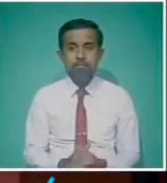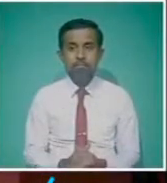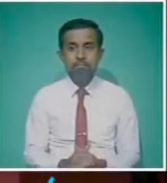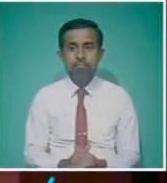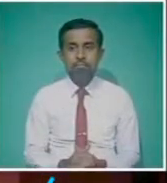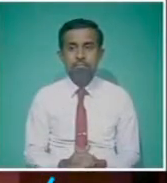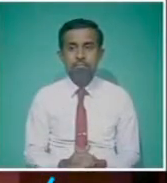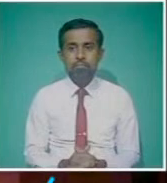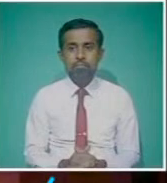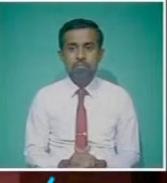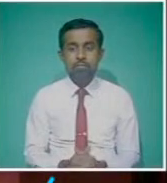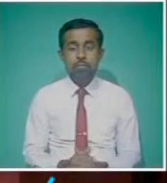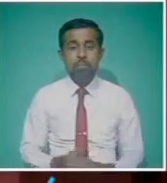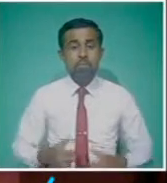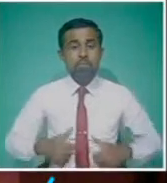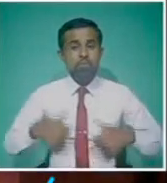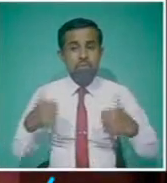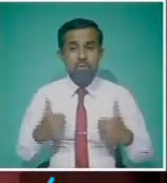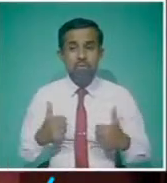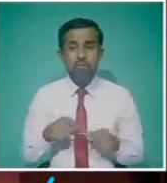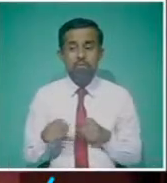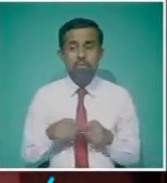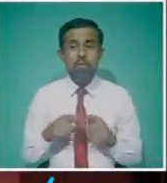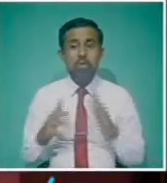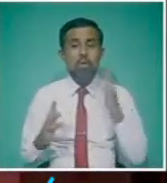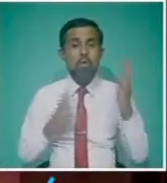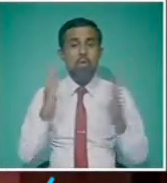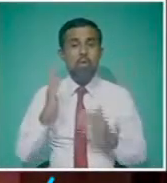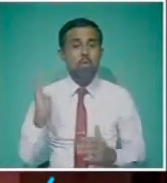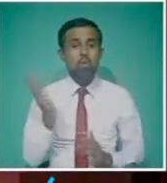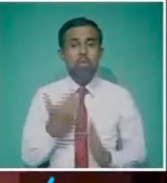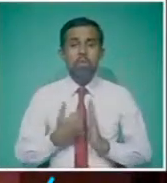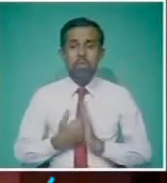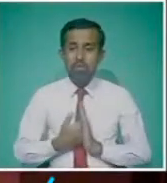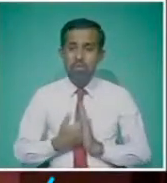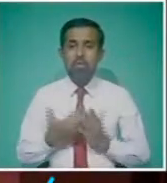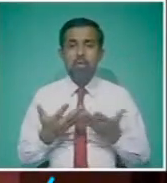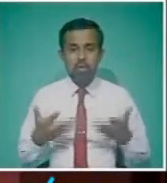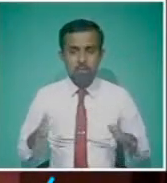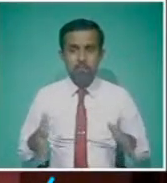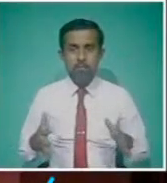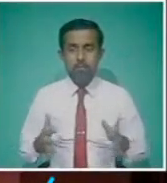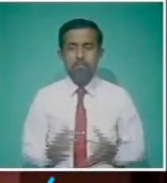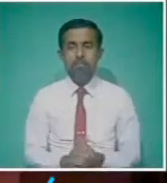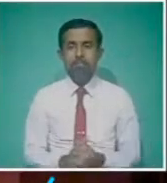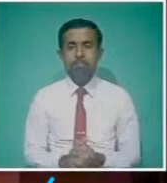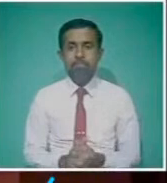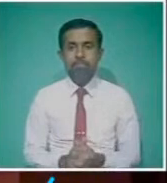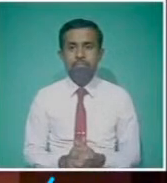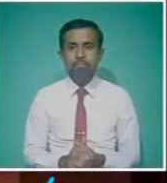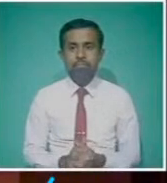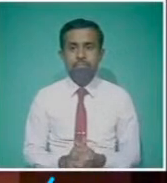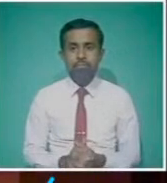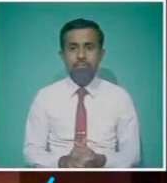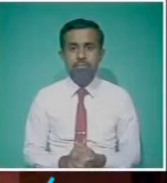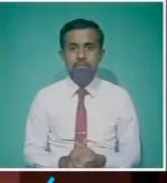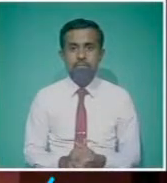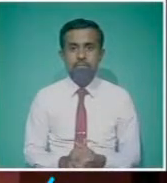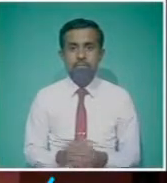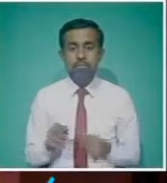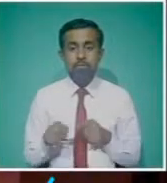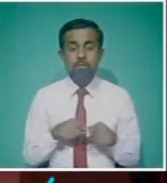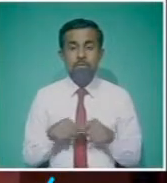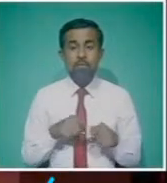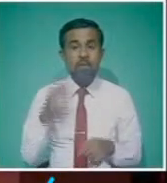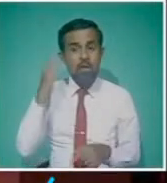inspired, thus an ultimate reflection of Her Majesty's own loyalty to the